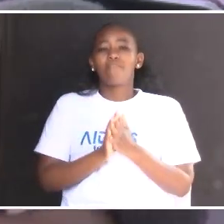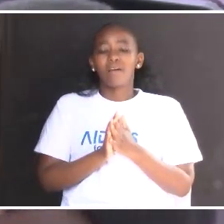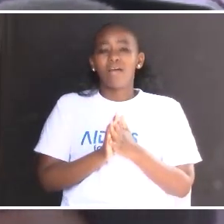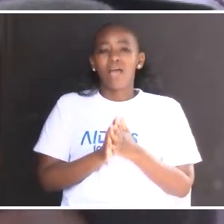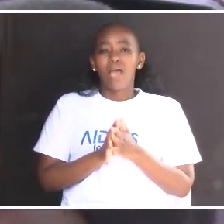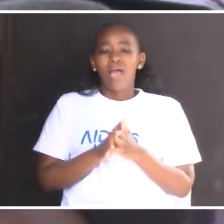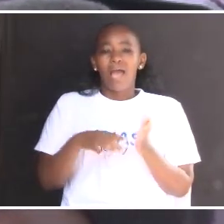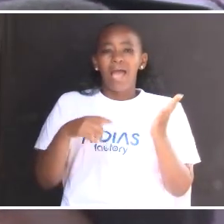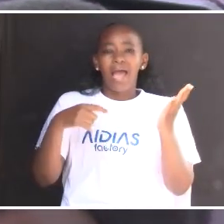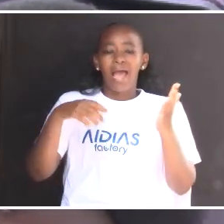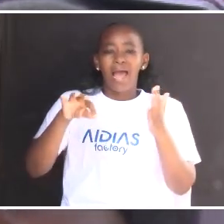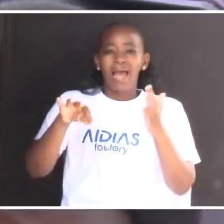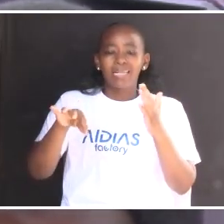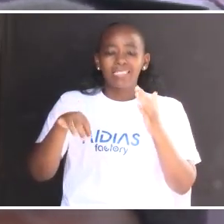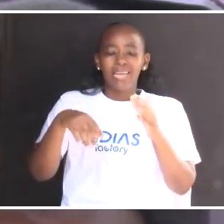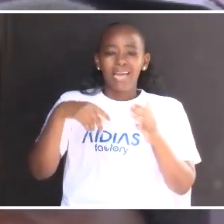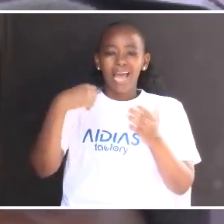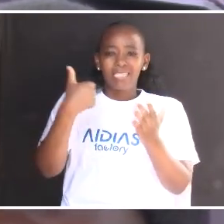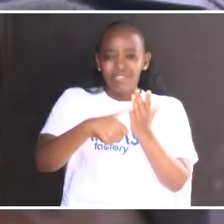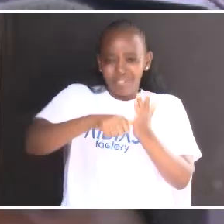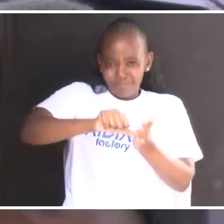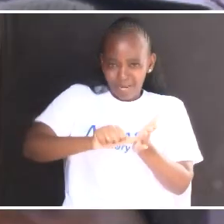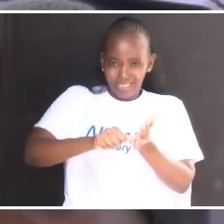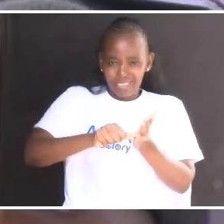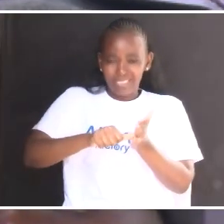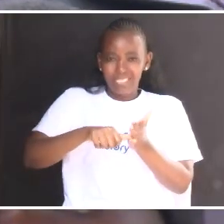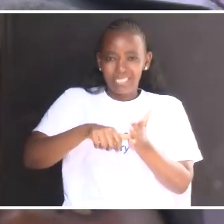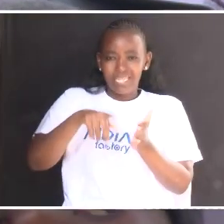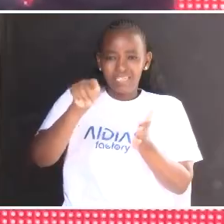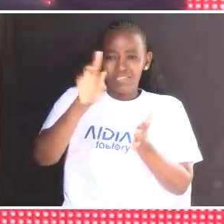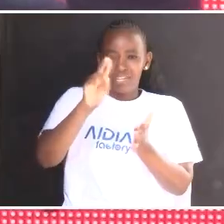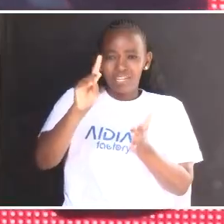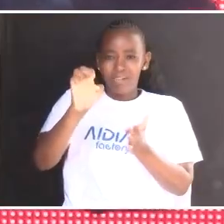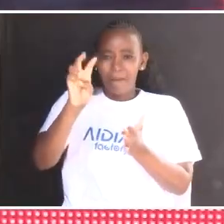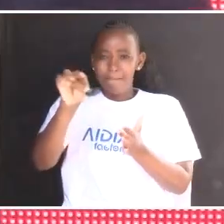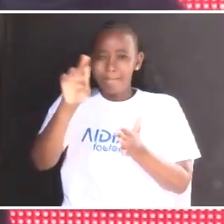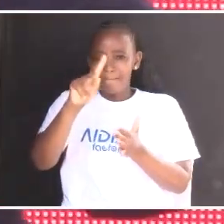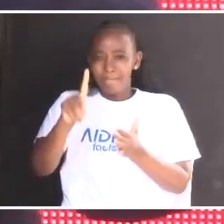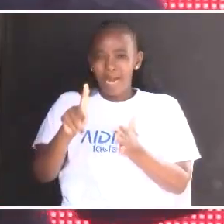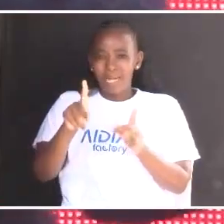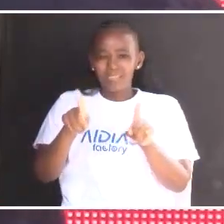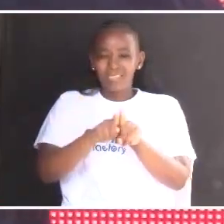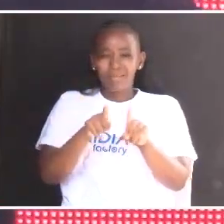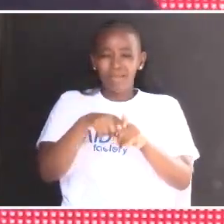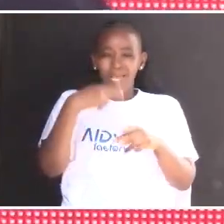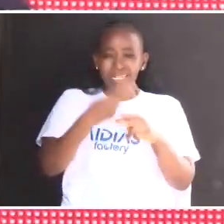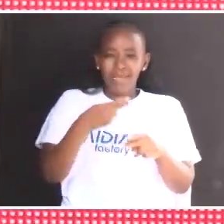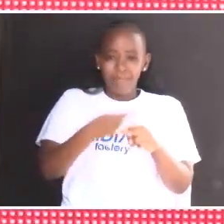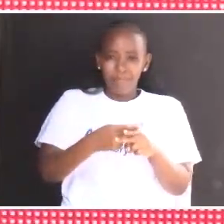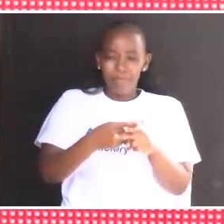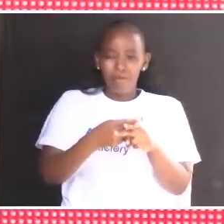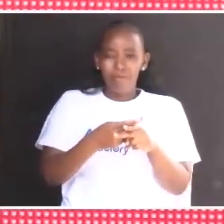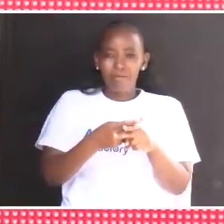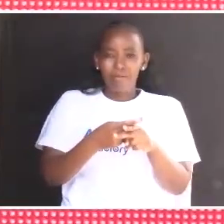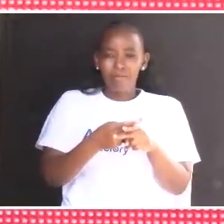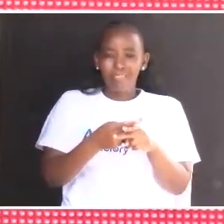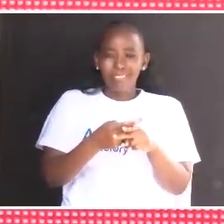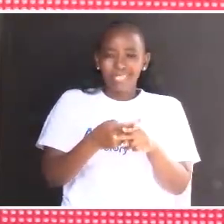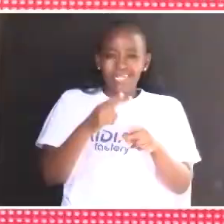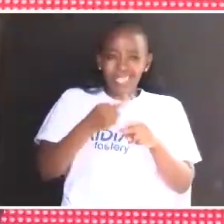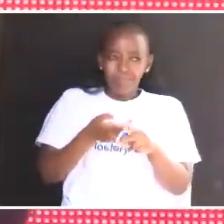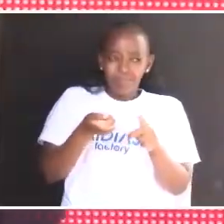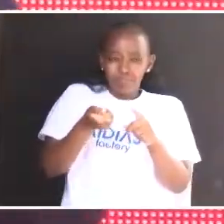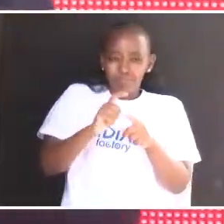trademarks. A trademark is a name or a logo or a combination of names and